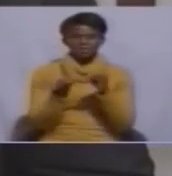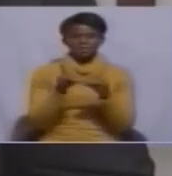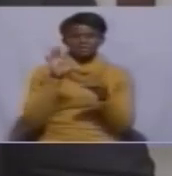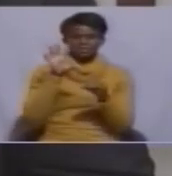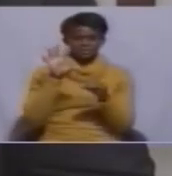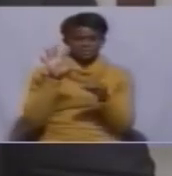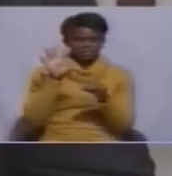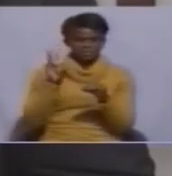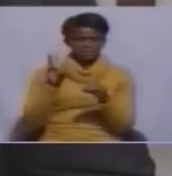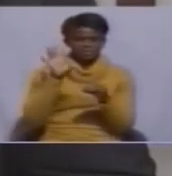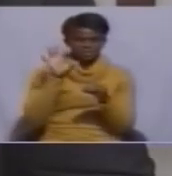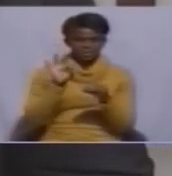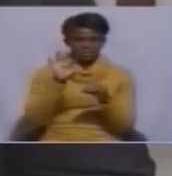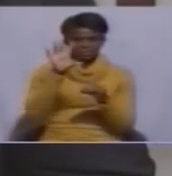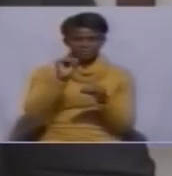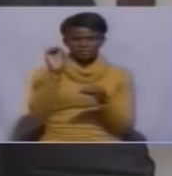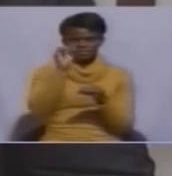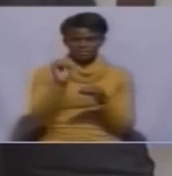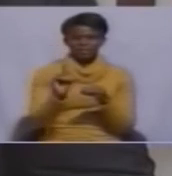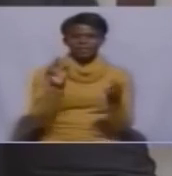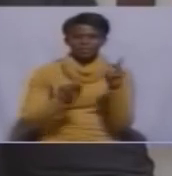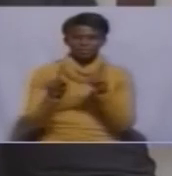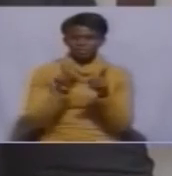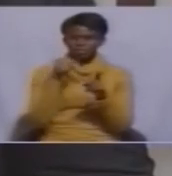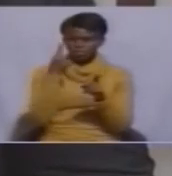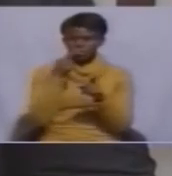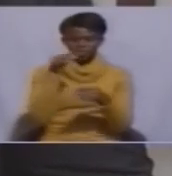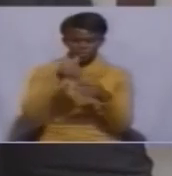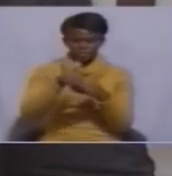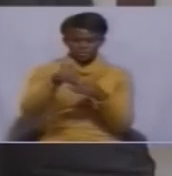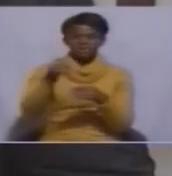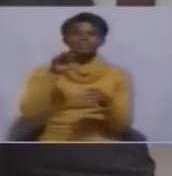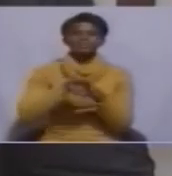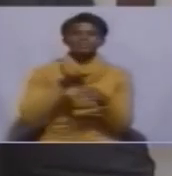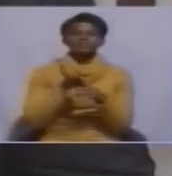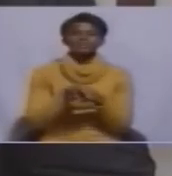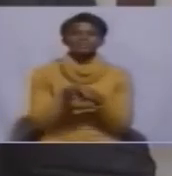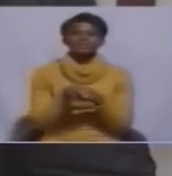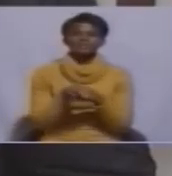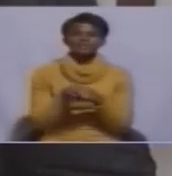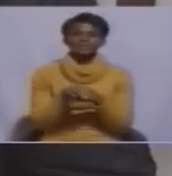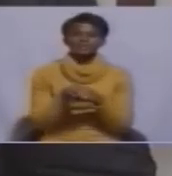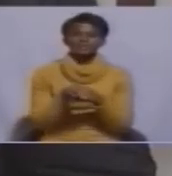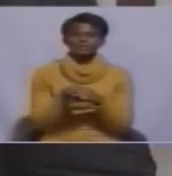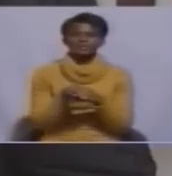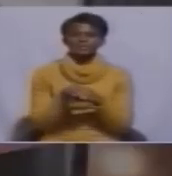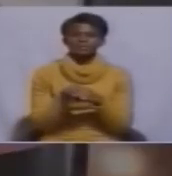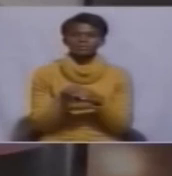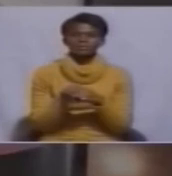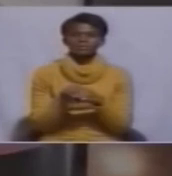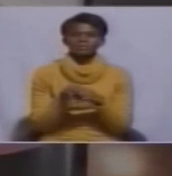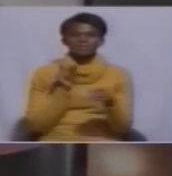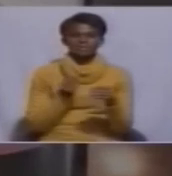need at least 50% of people who are entitled to register to vote. So do we need a census